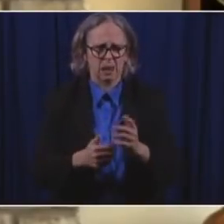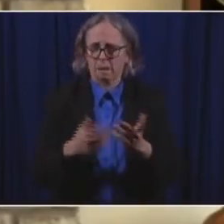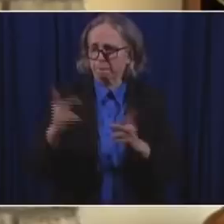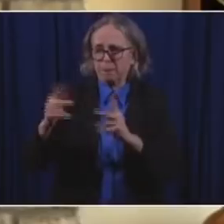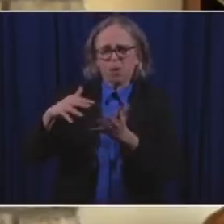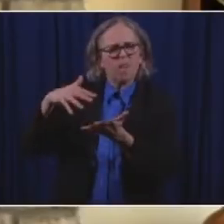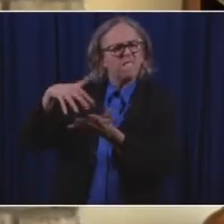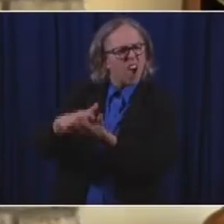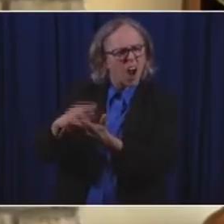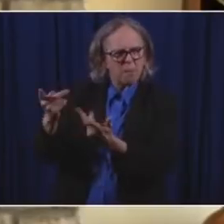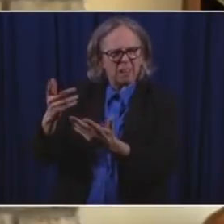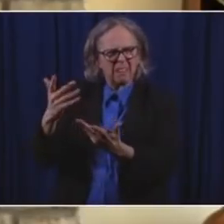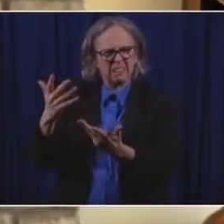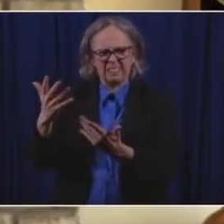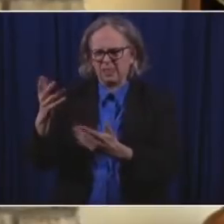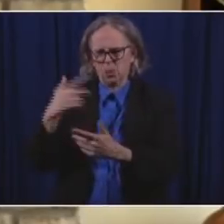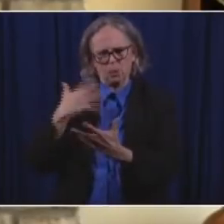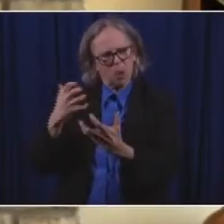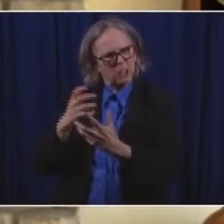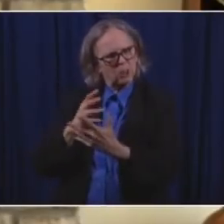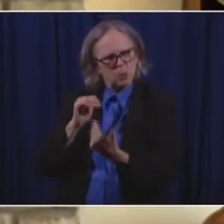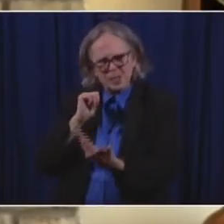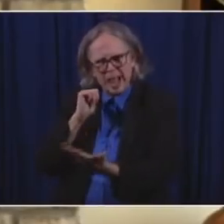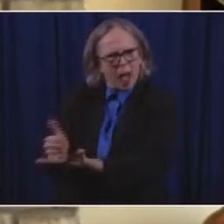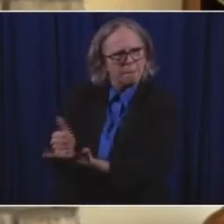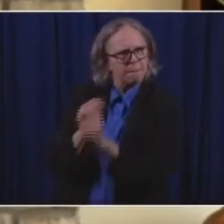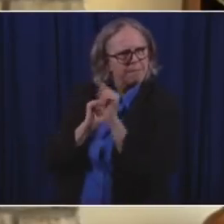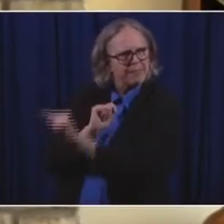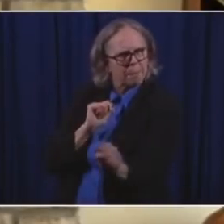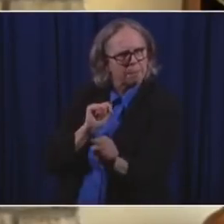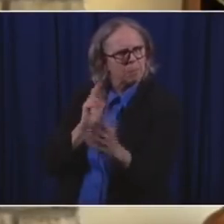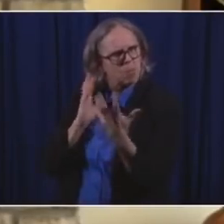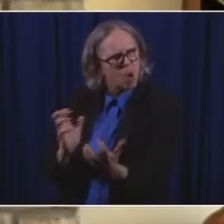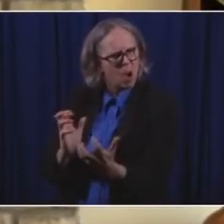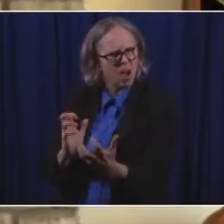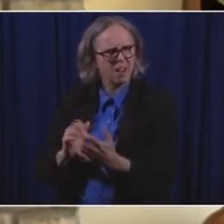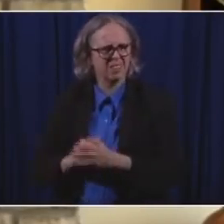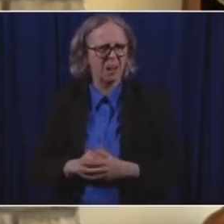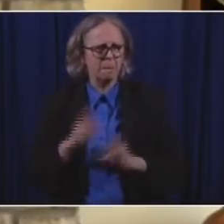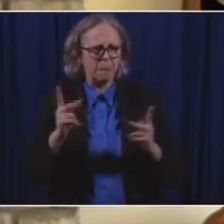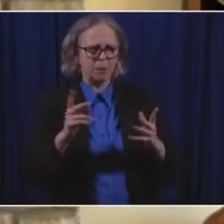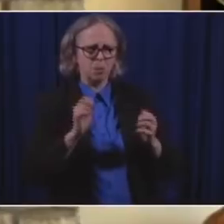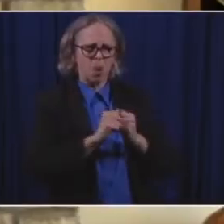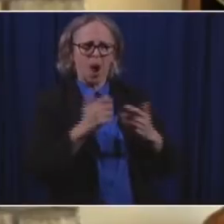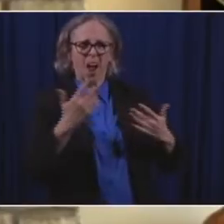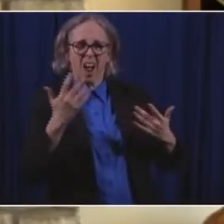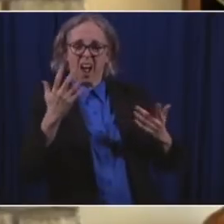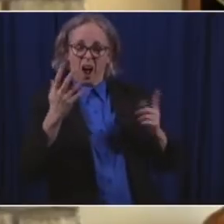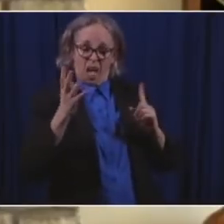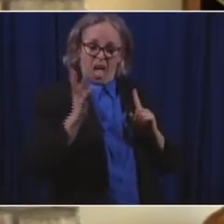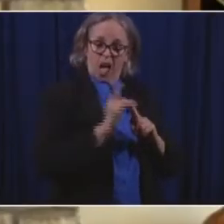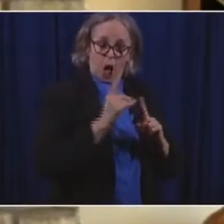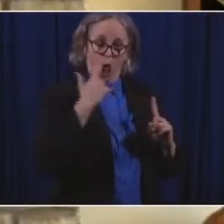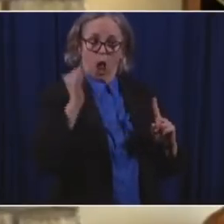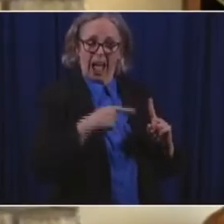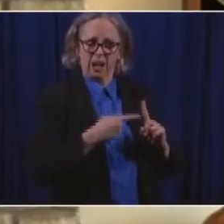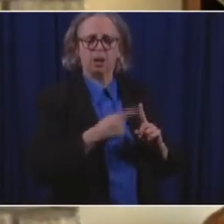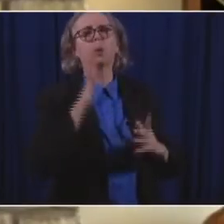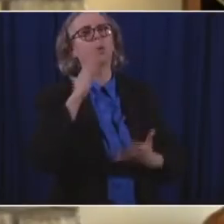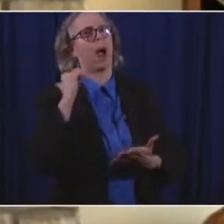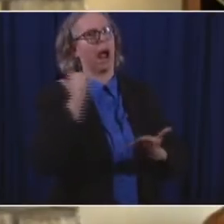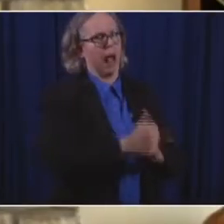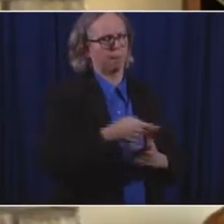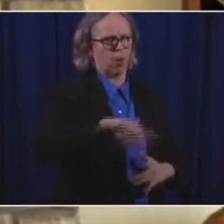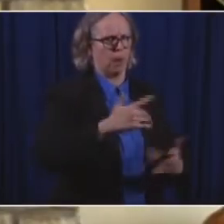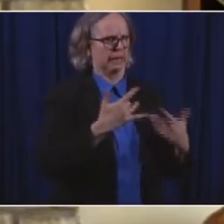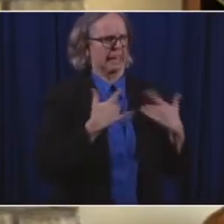in a situation where they're more likely to get it, and if they do get it, or